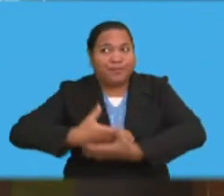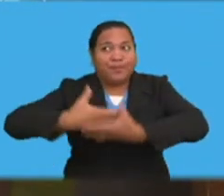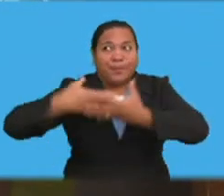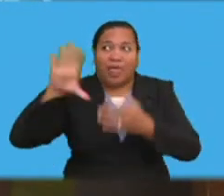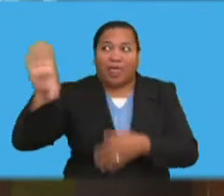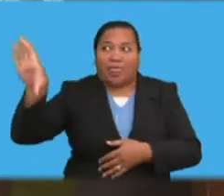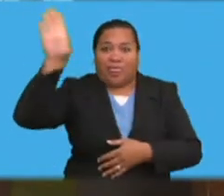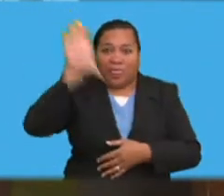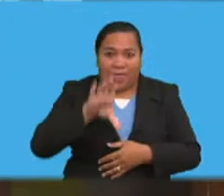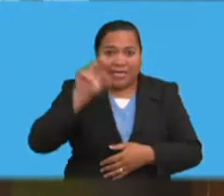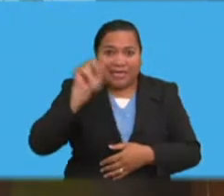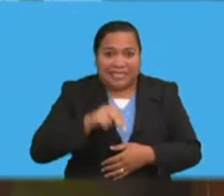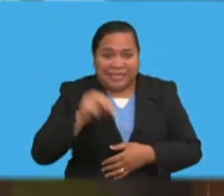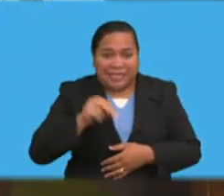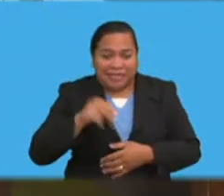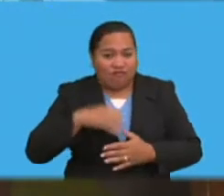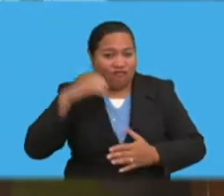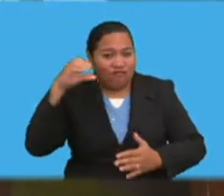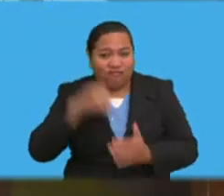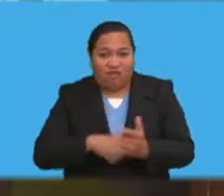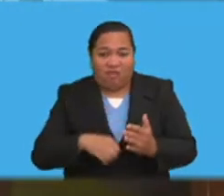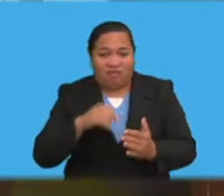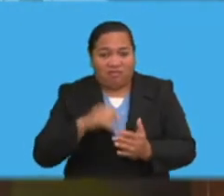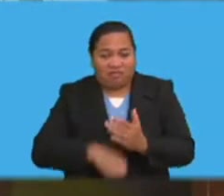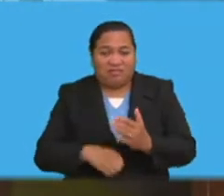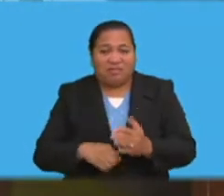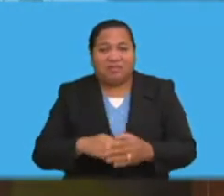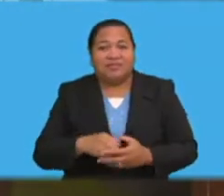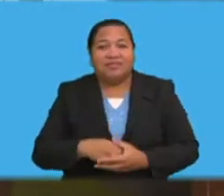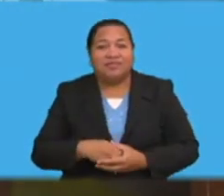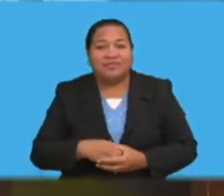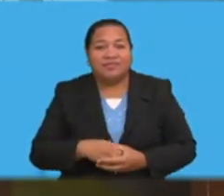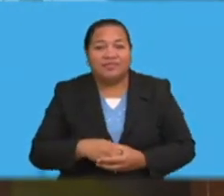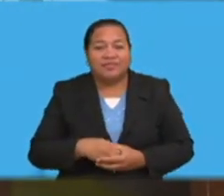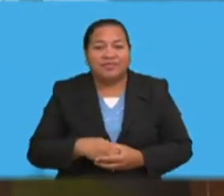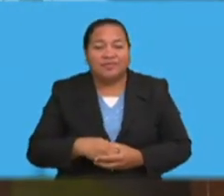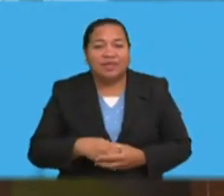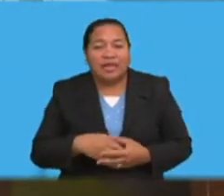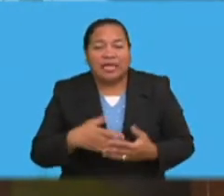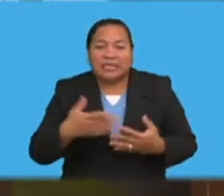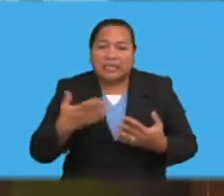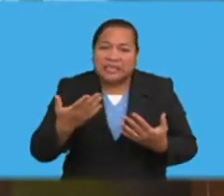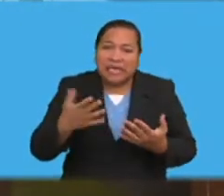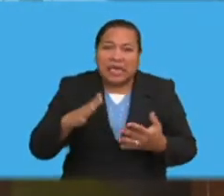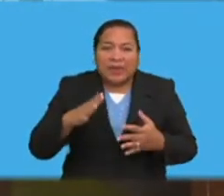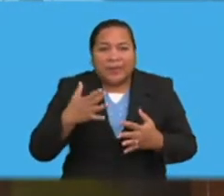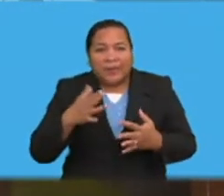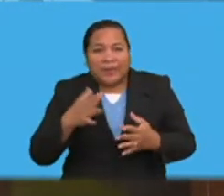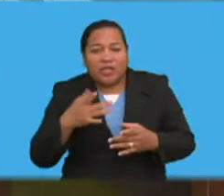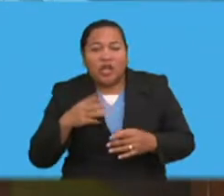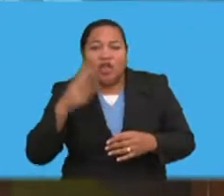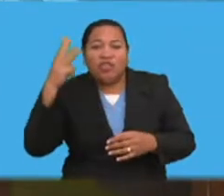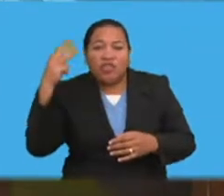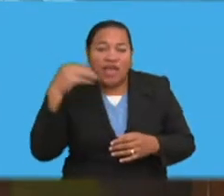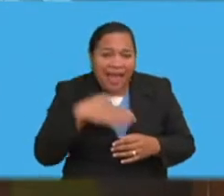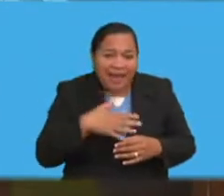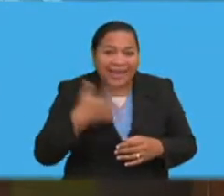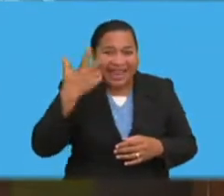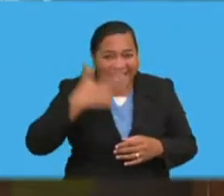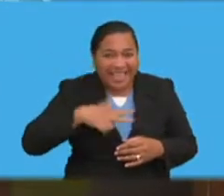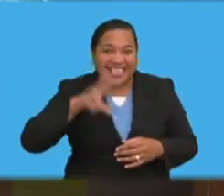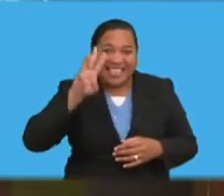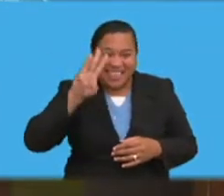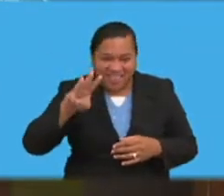this implementation, which is costed, Madam Speaker, which is costed to be approximately $383